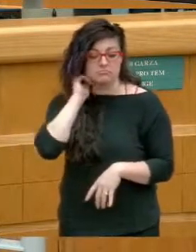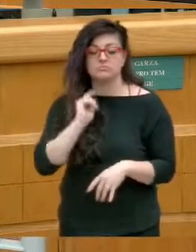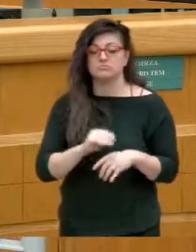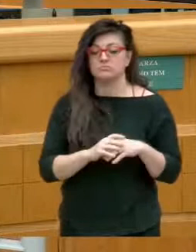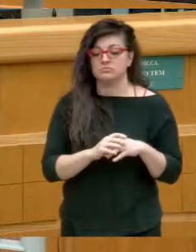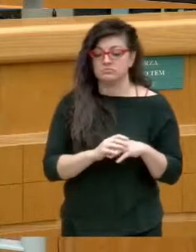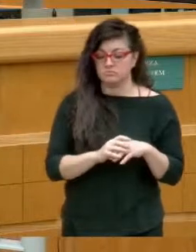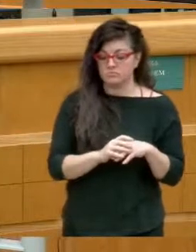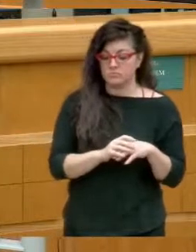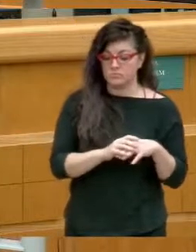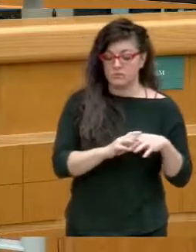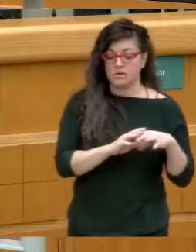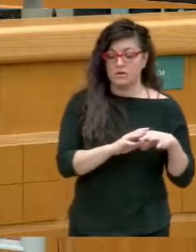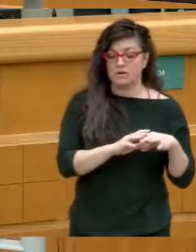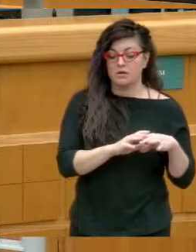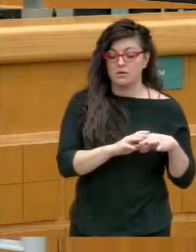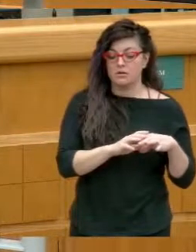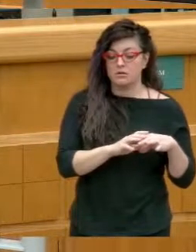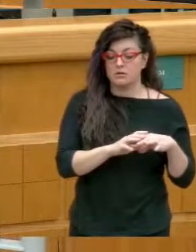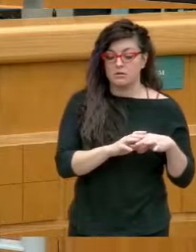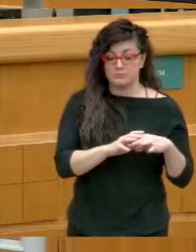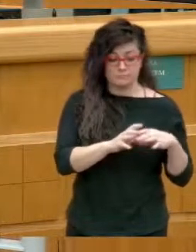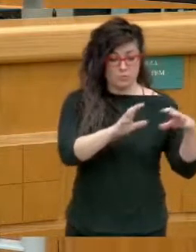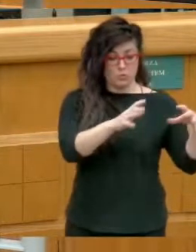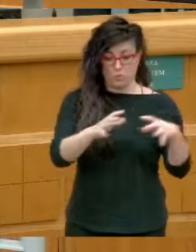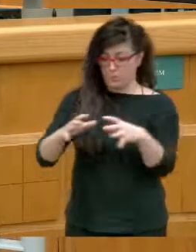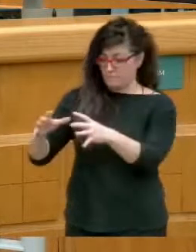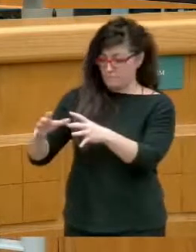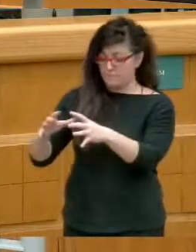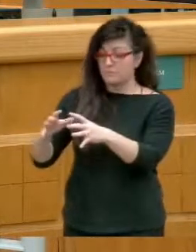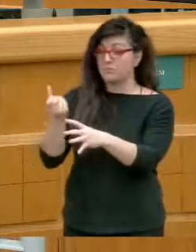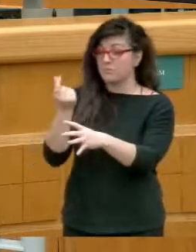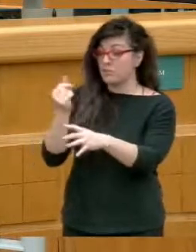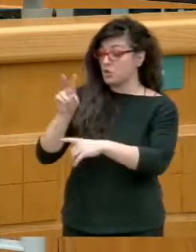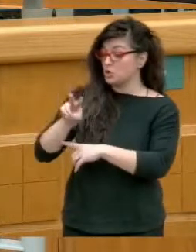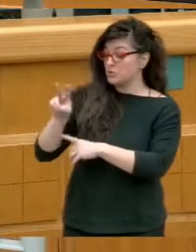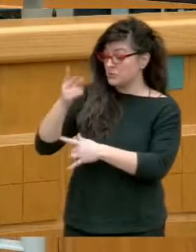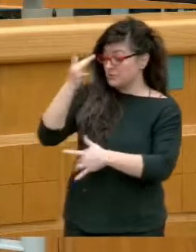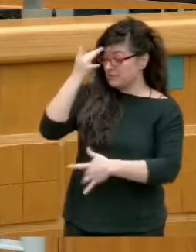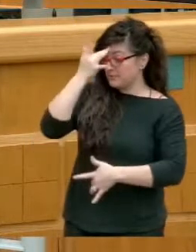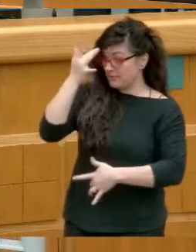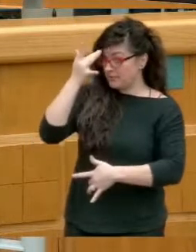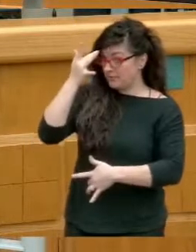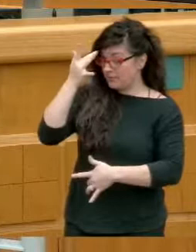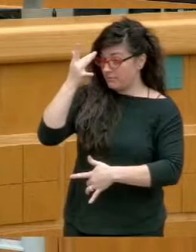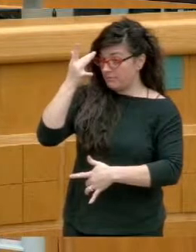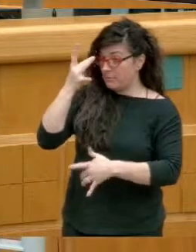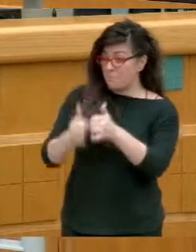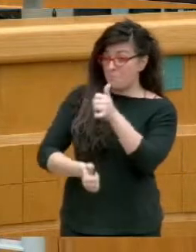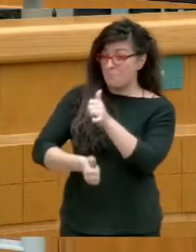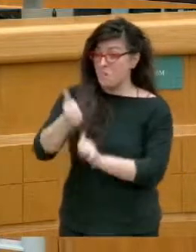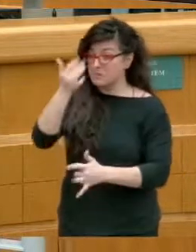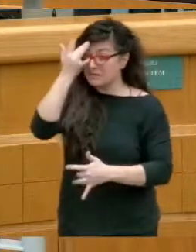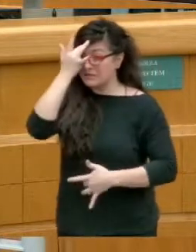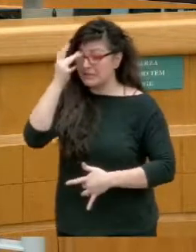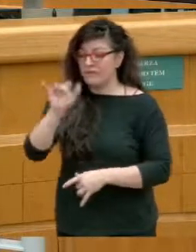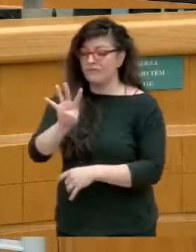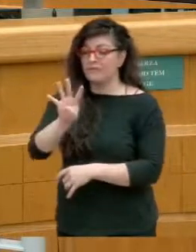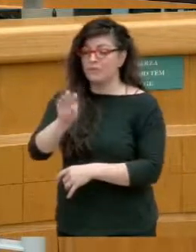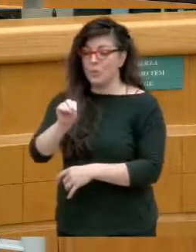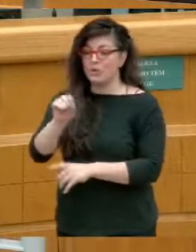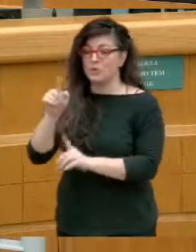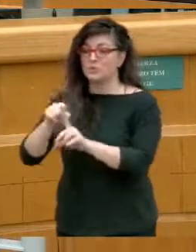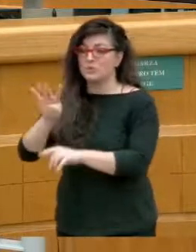the person's age. The key takeaway for today is of the 22, we had a big number in the 40 to